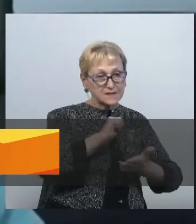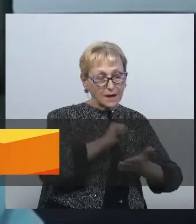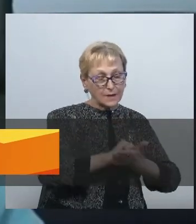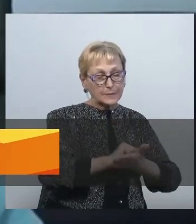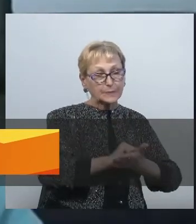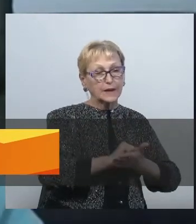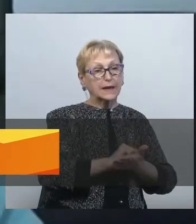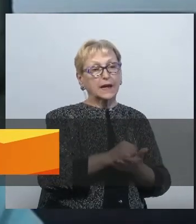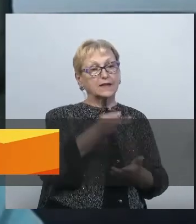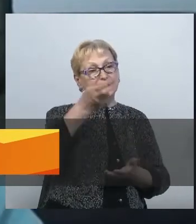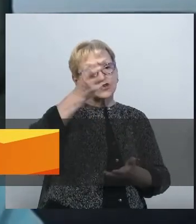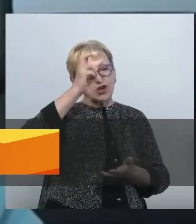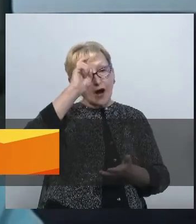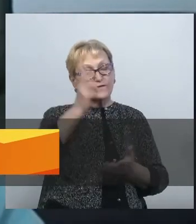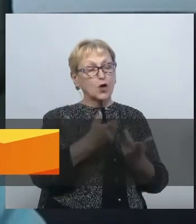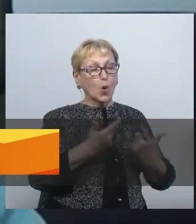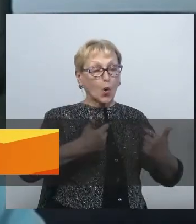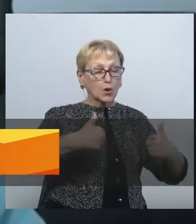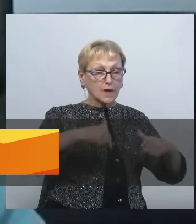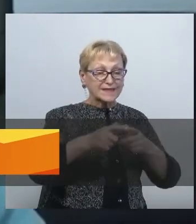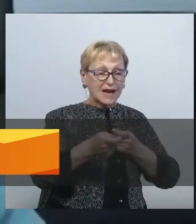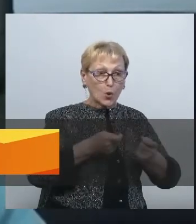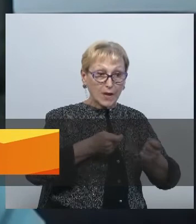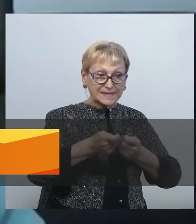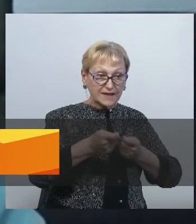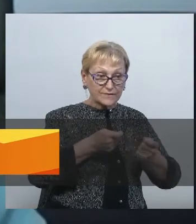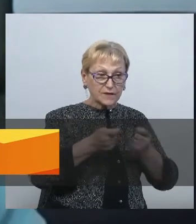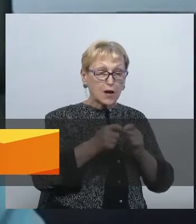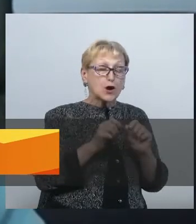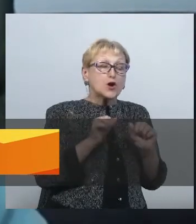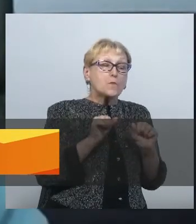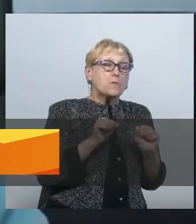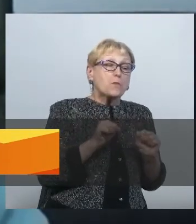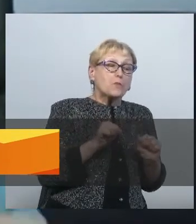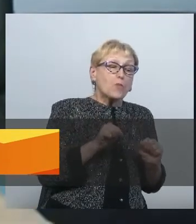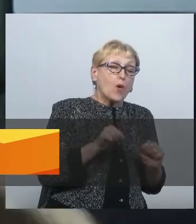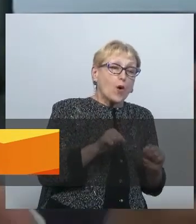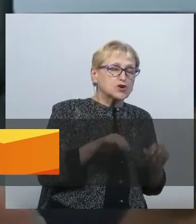this draft law on media that the state regulation body